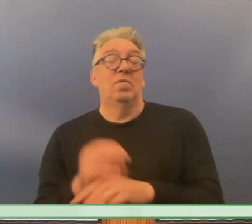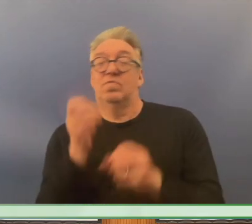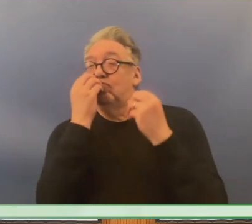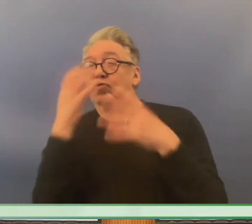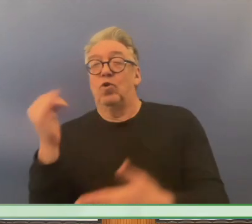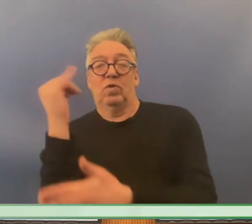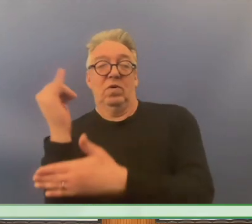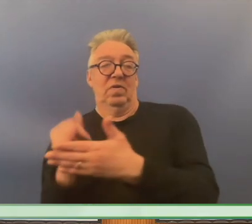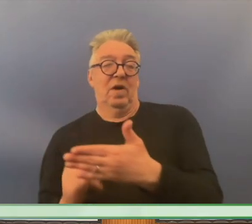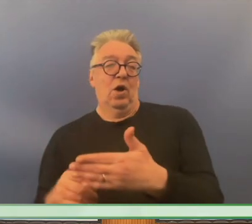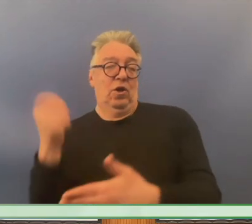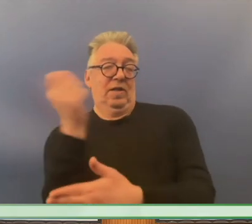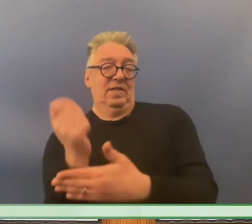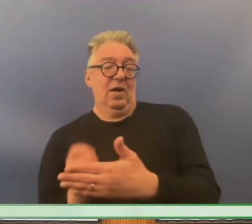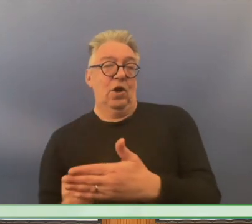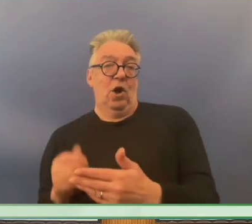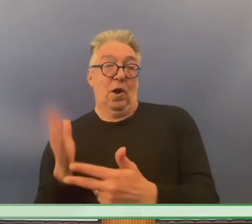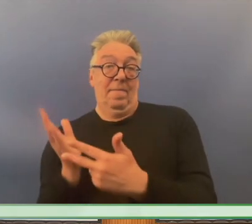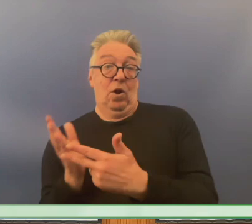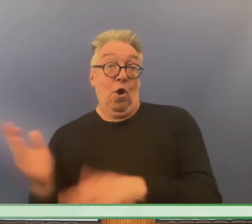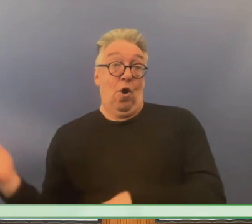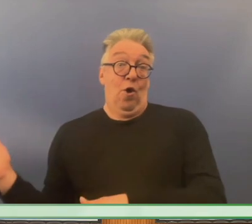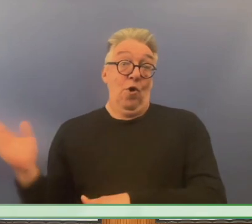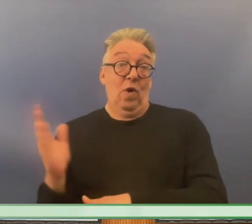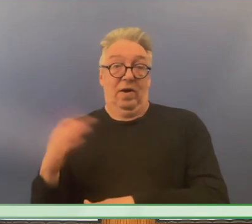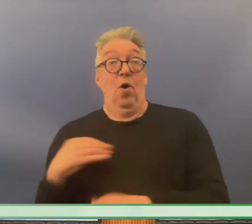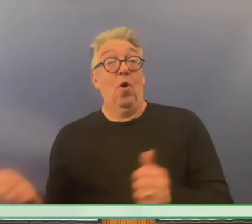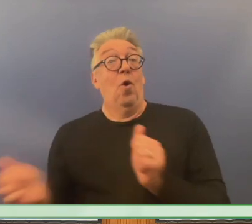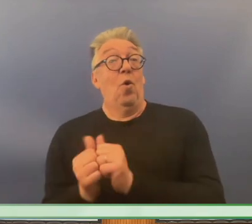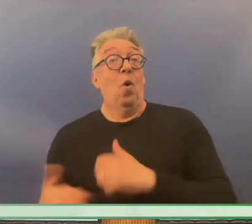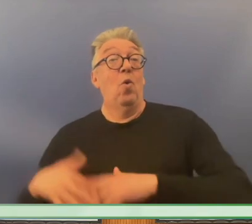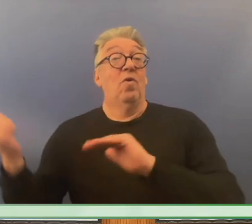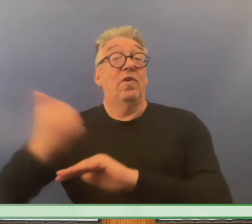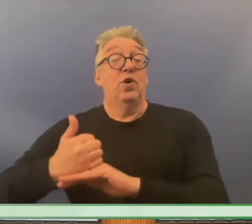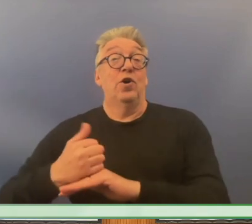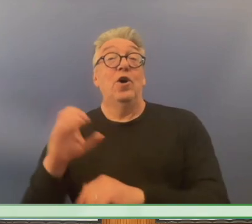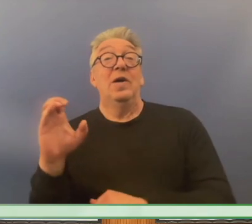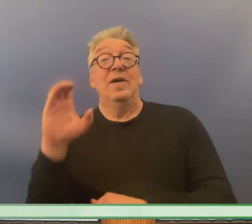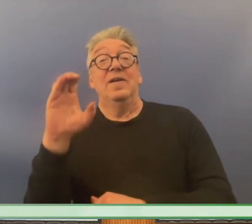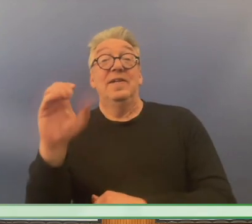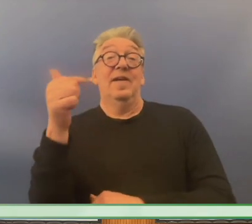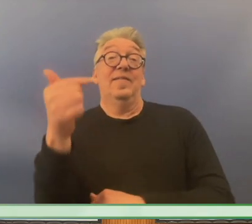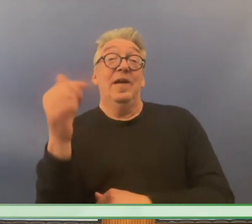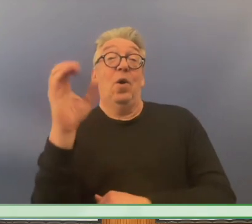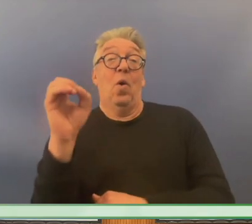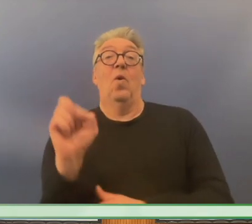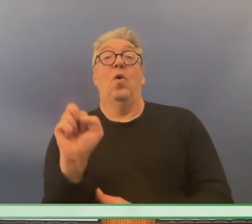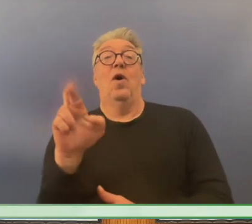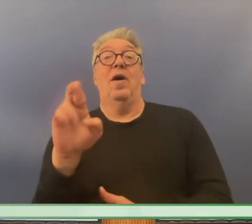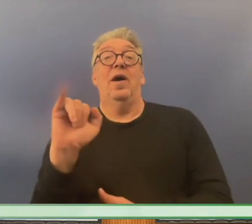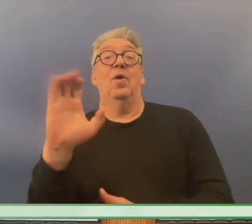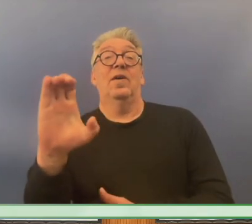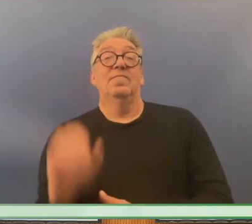she's in the middle, and on the right is my co-founder and CTO, Eric.